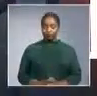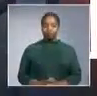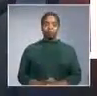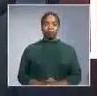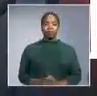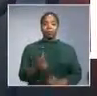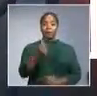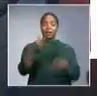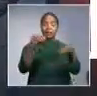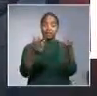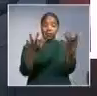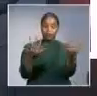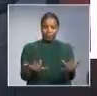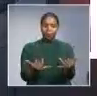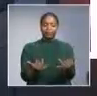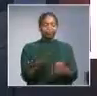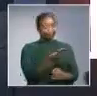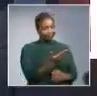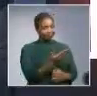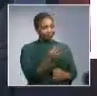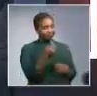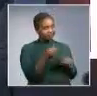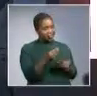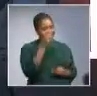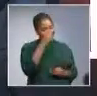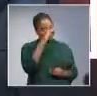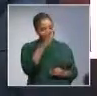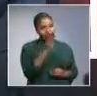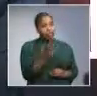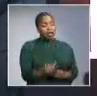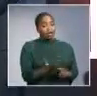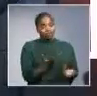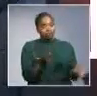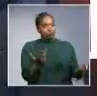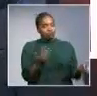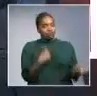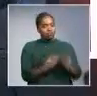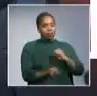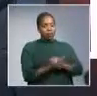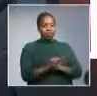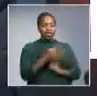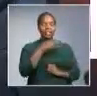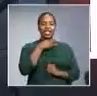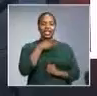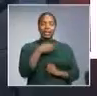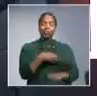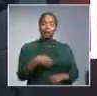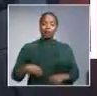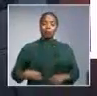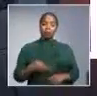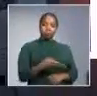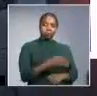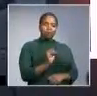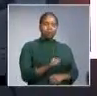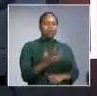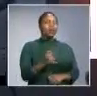Money Matters now with Mateo Kharipa. And good evening, Mateo. Of course, it's all about Theresa May, British Prime Minister's visit. Let's just take a look